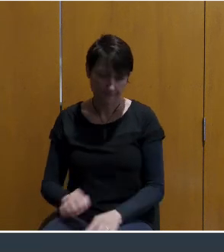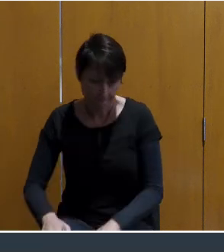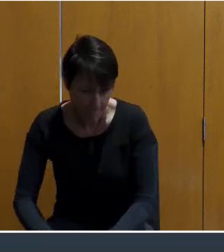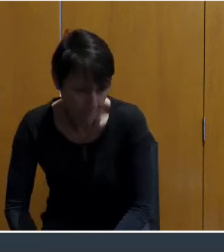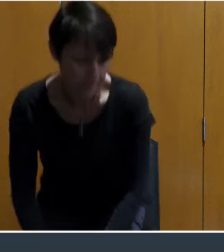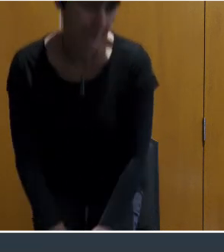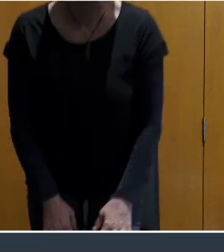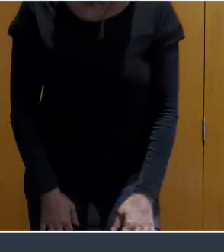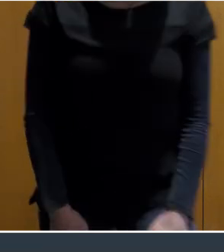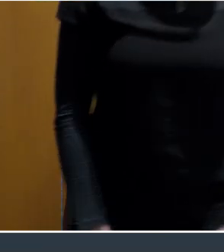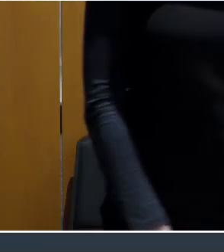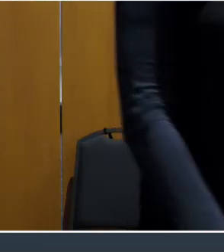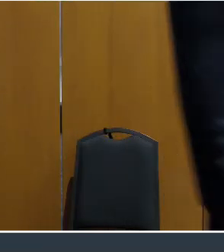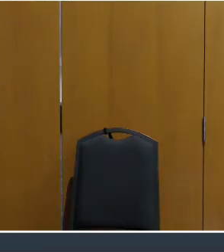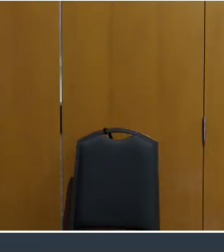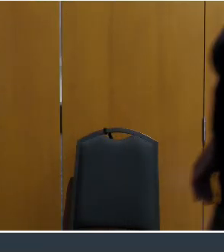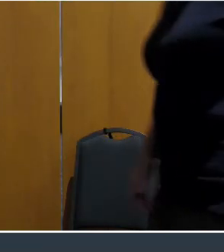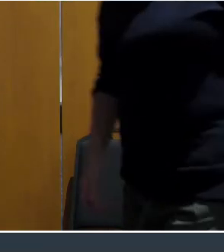Yeah.